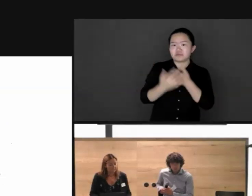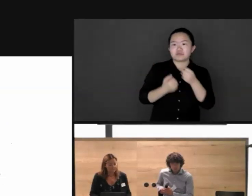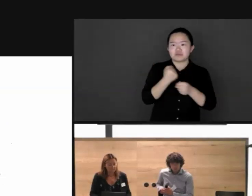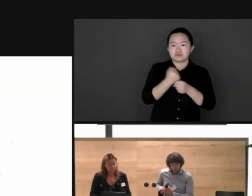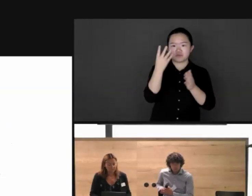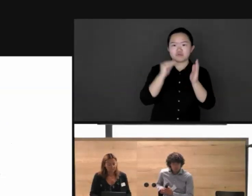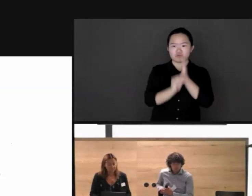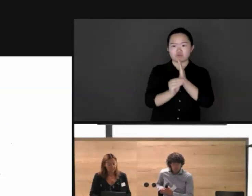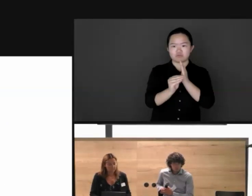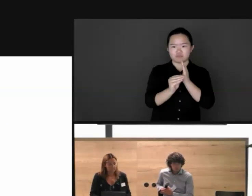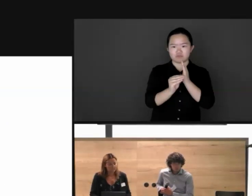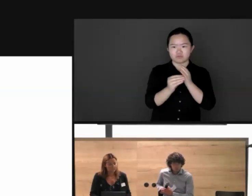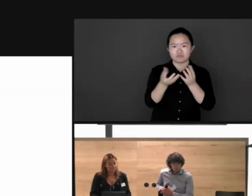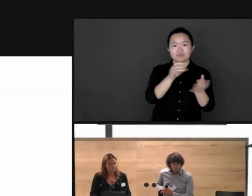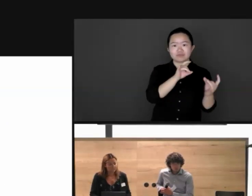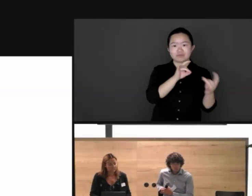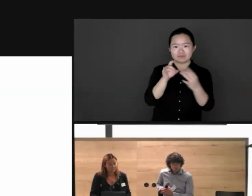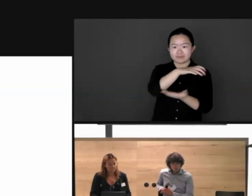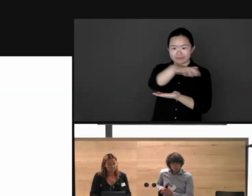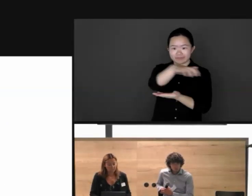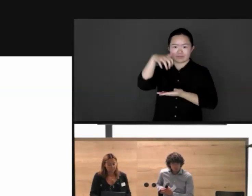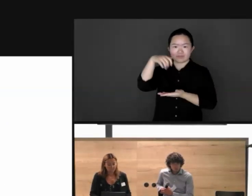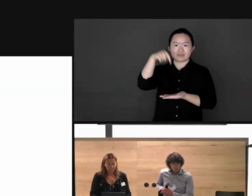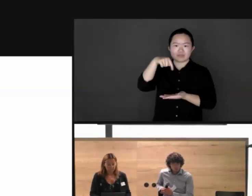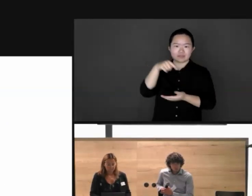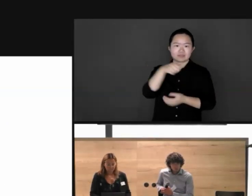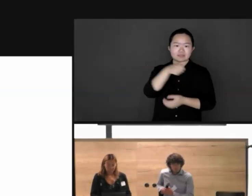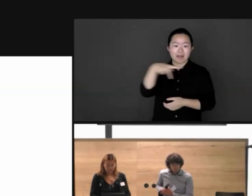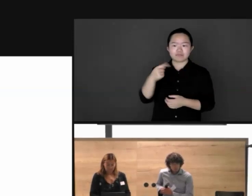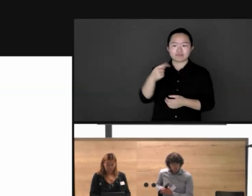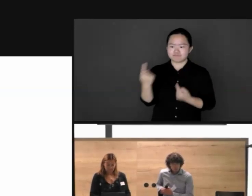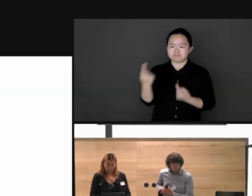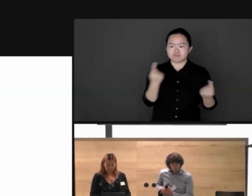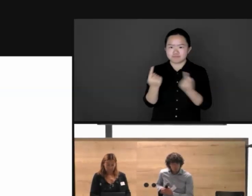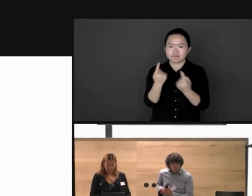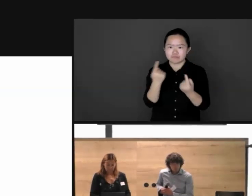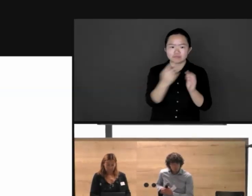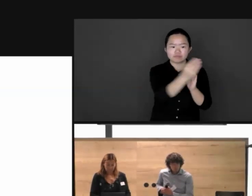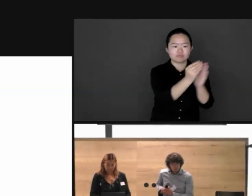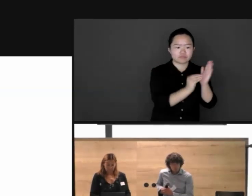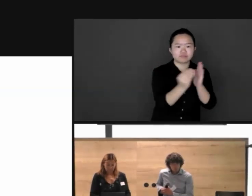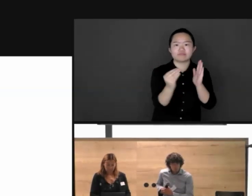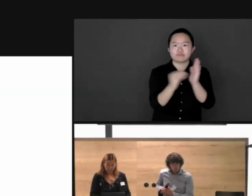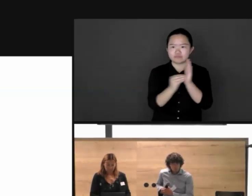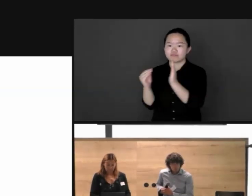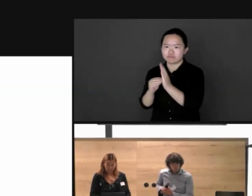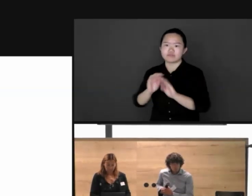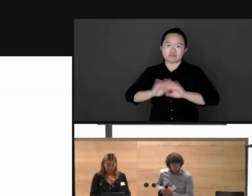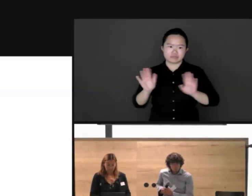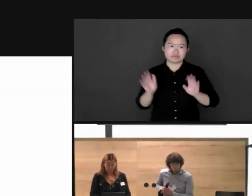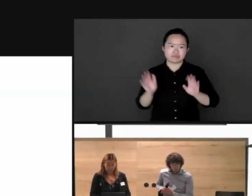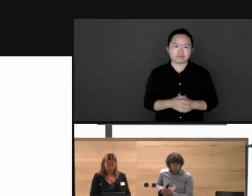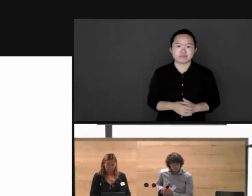I will now turn to my next subject, which is an overview about the Estonian monitoring methodology.